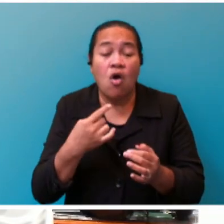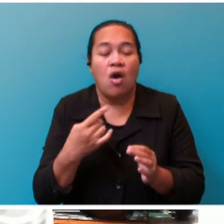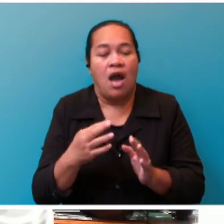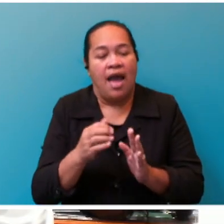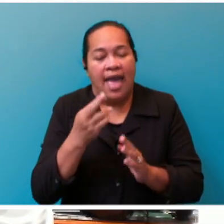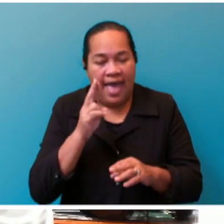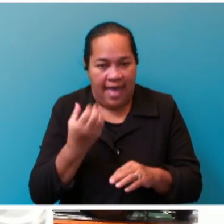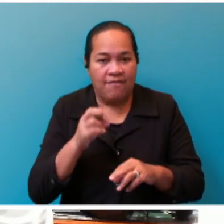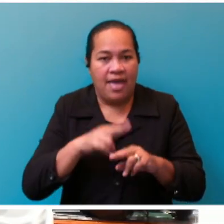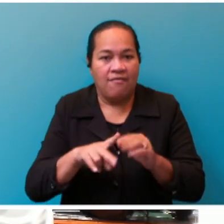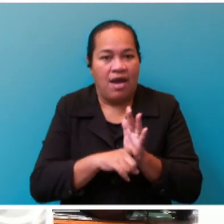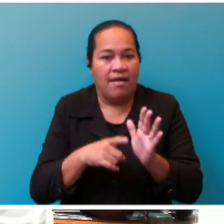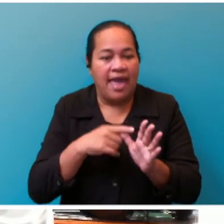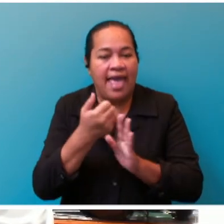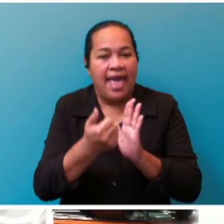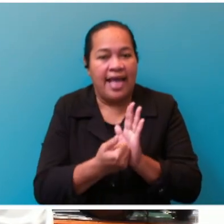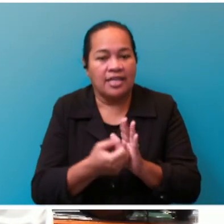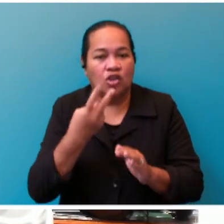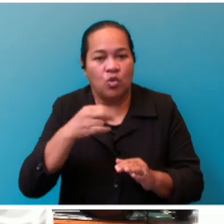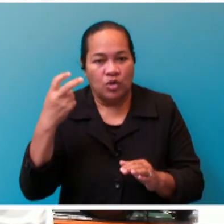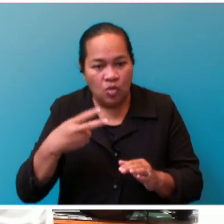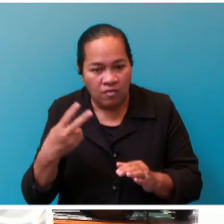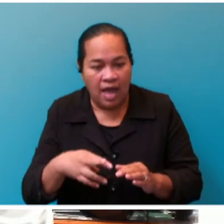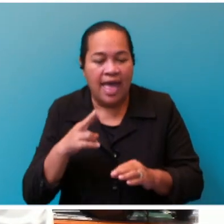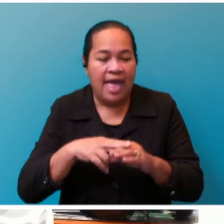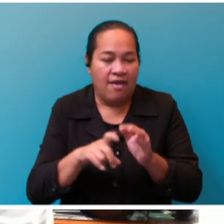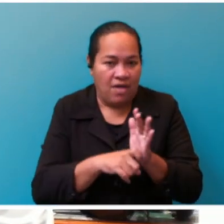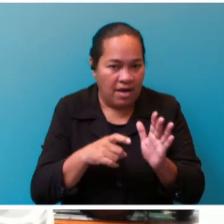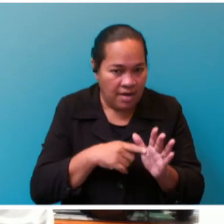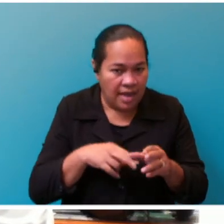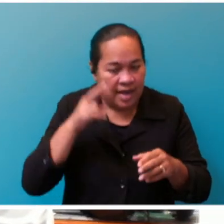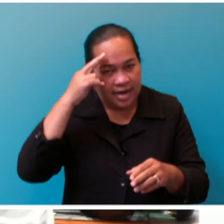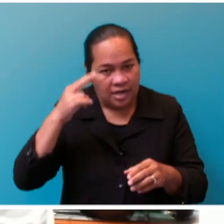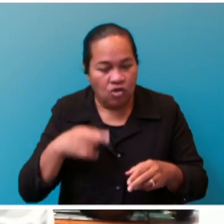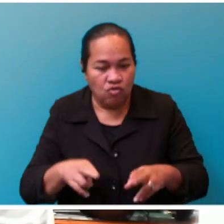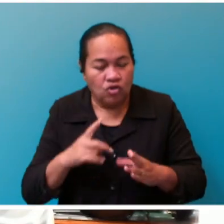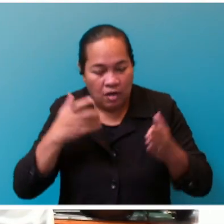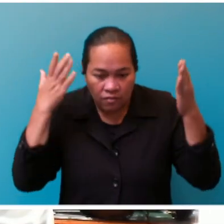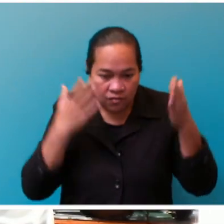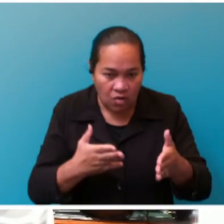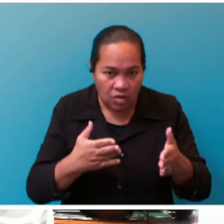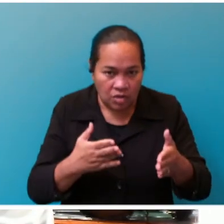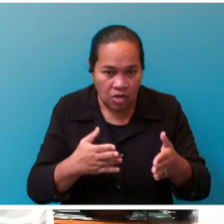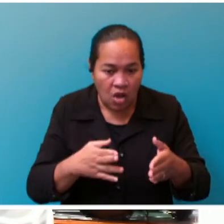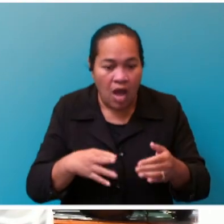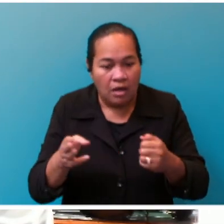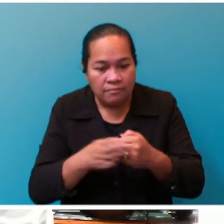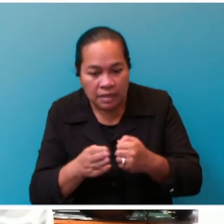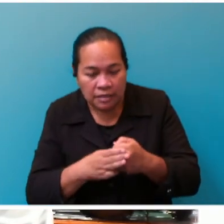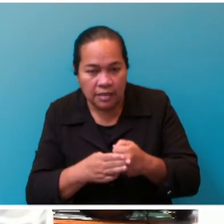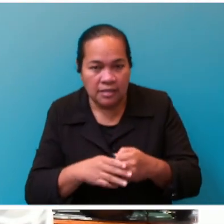Act 2012. FRA handles national roads, primarily focusing on maintenance, rehabilitation,